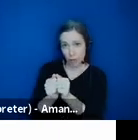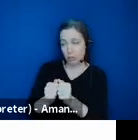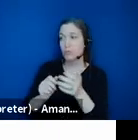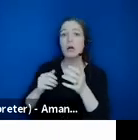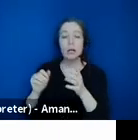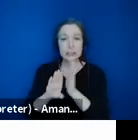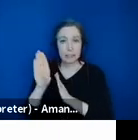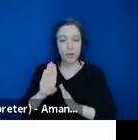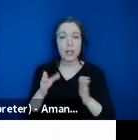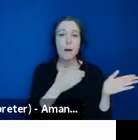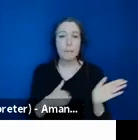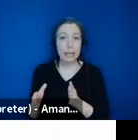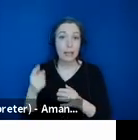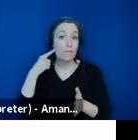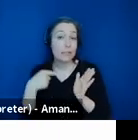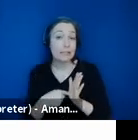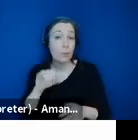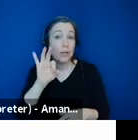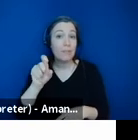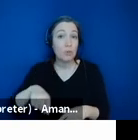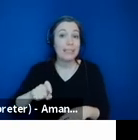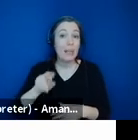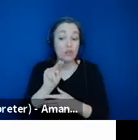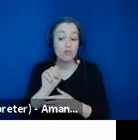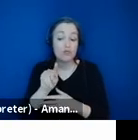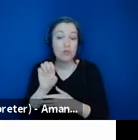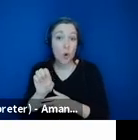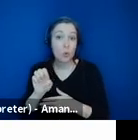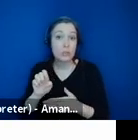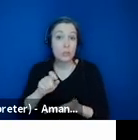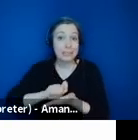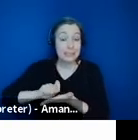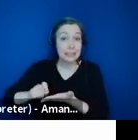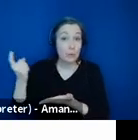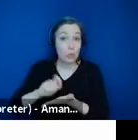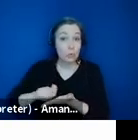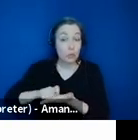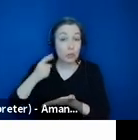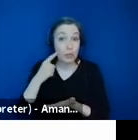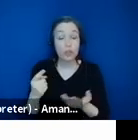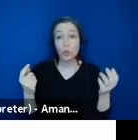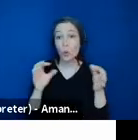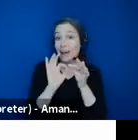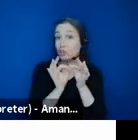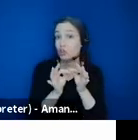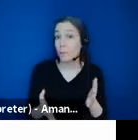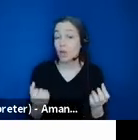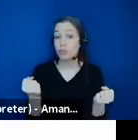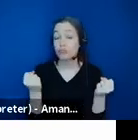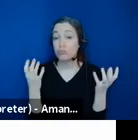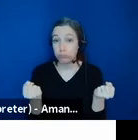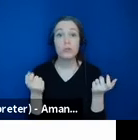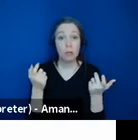in the classroom like a note taker use of a recorder sign language interpreter or testing accommodations. So students